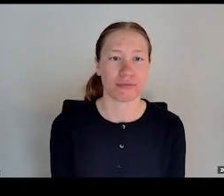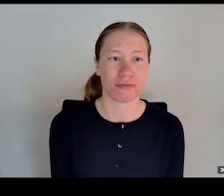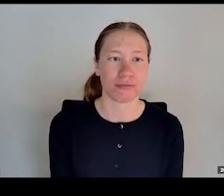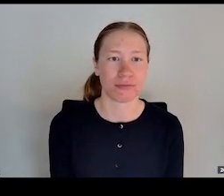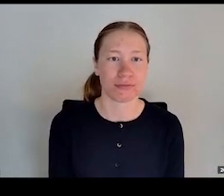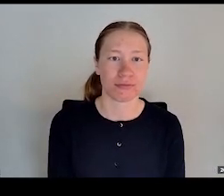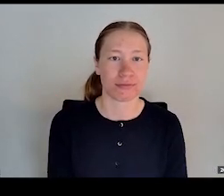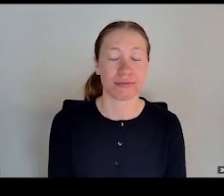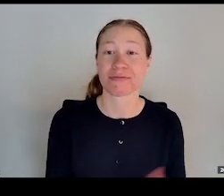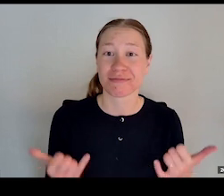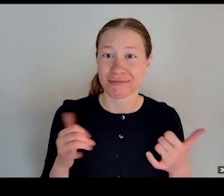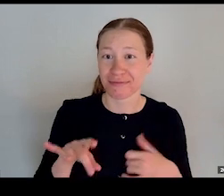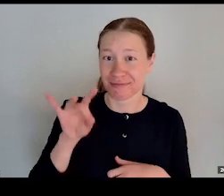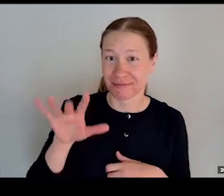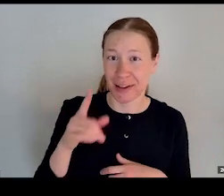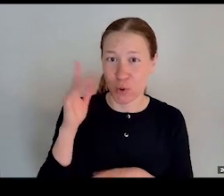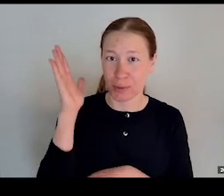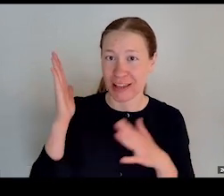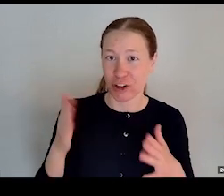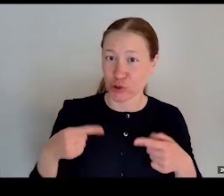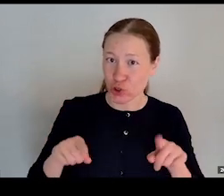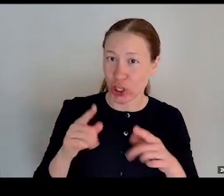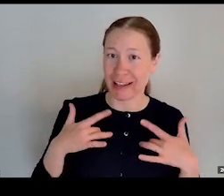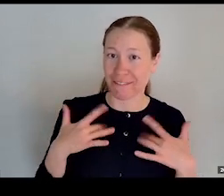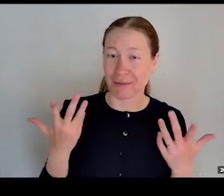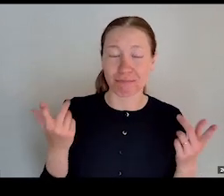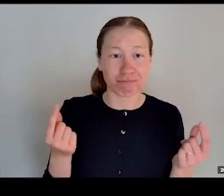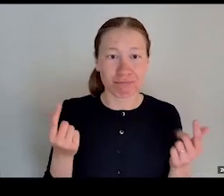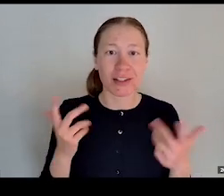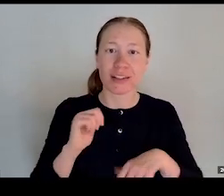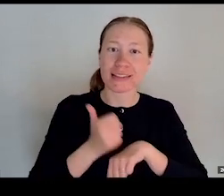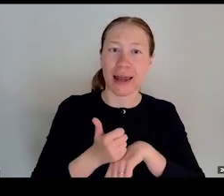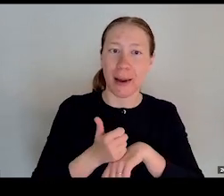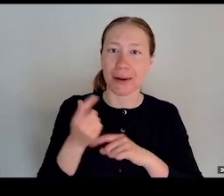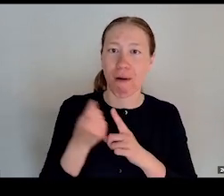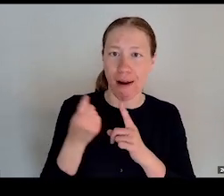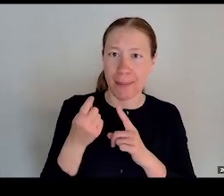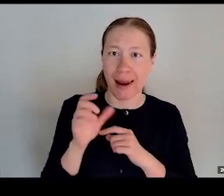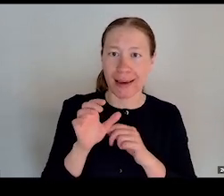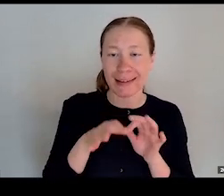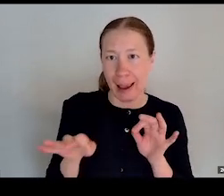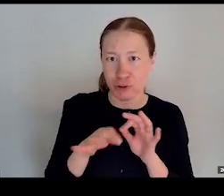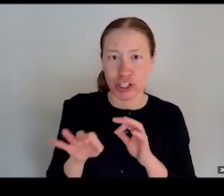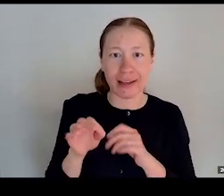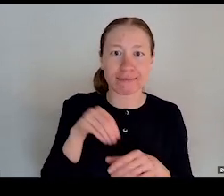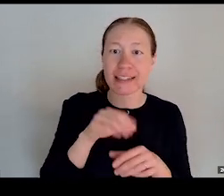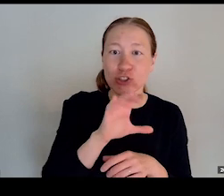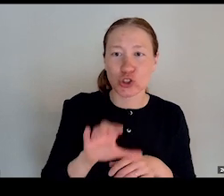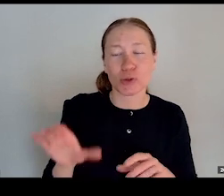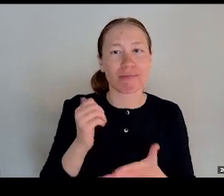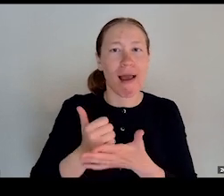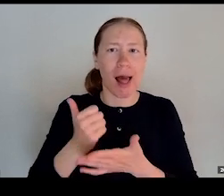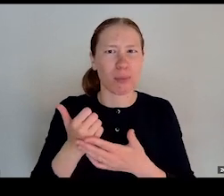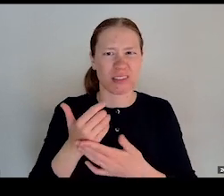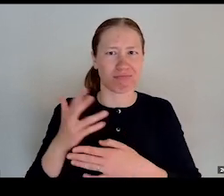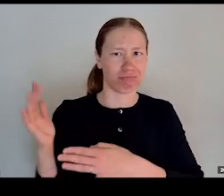Some tips for presenters during the event are turning on automated captioning in Zoom by default. This can help with comprehension for a wide range of